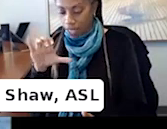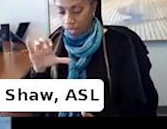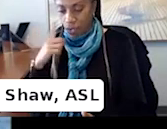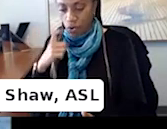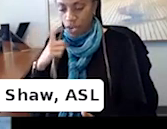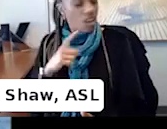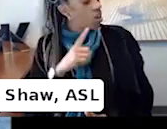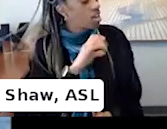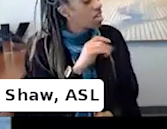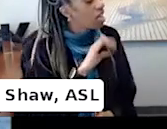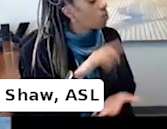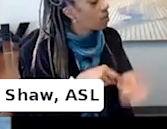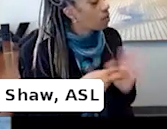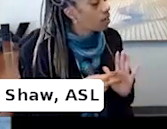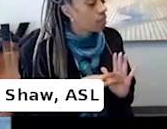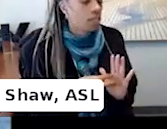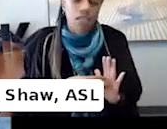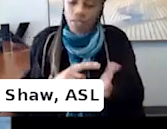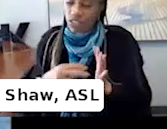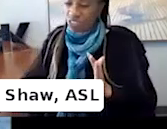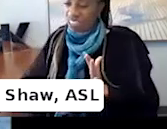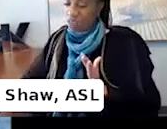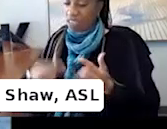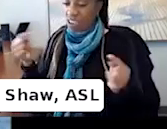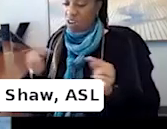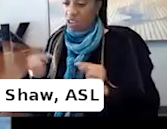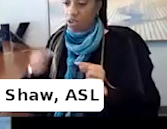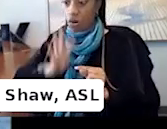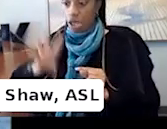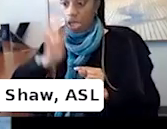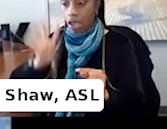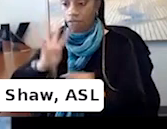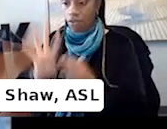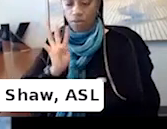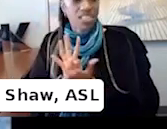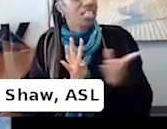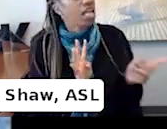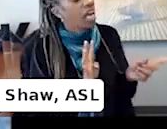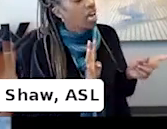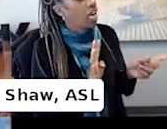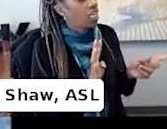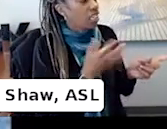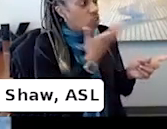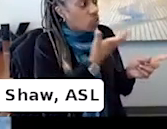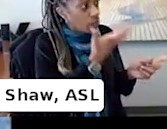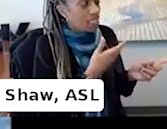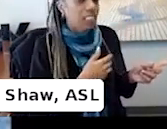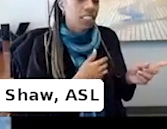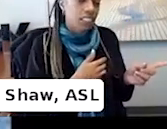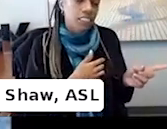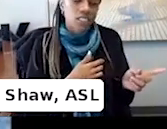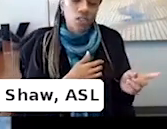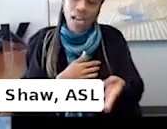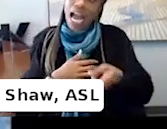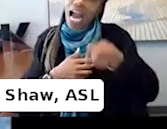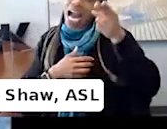and all you do is scream for like 4 hours a night. Even louder than Amy does? You were pretty loud, but Amy's was more high-pitched. I